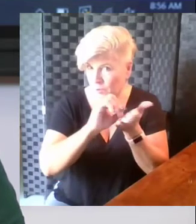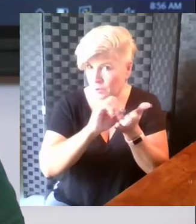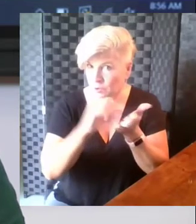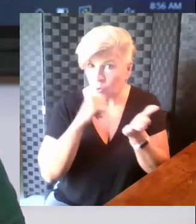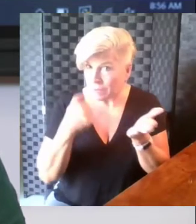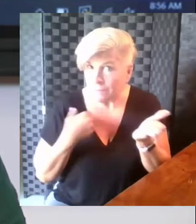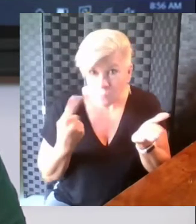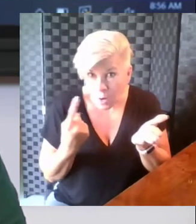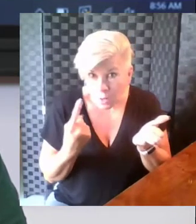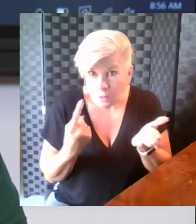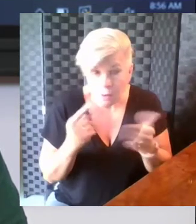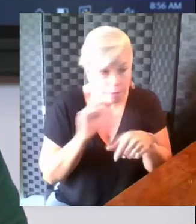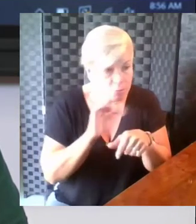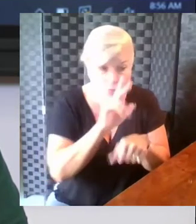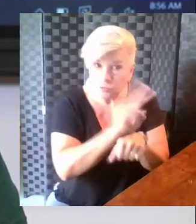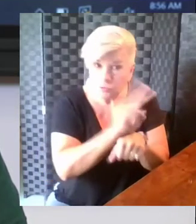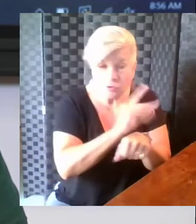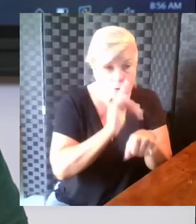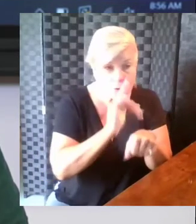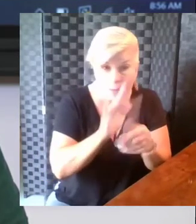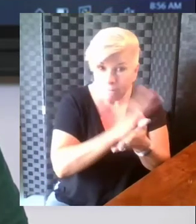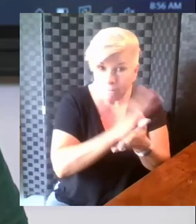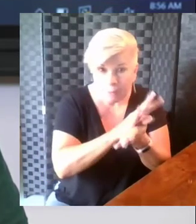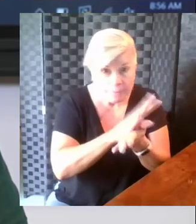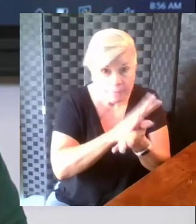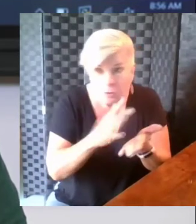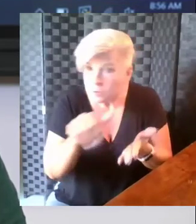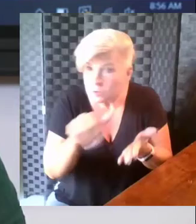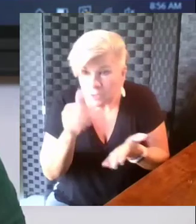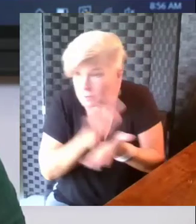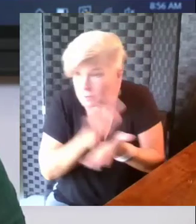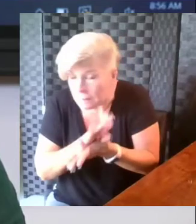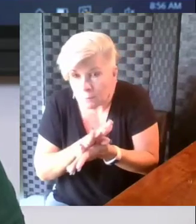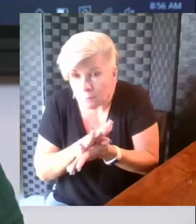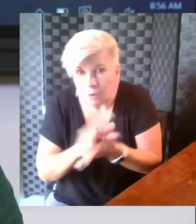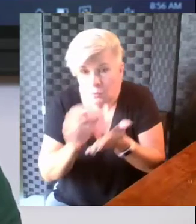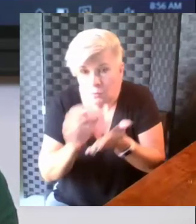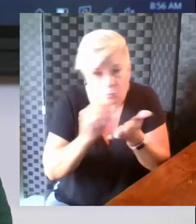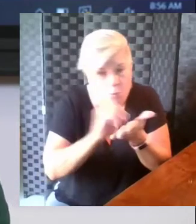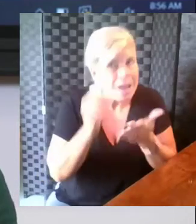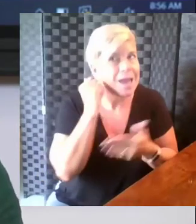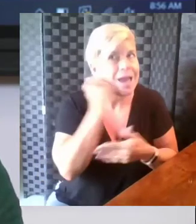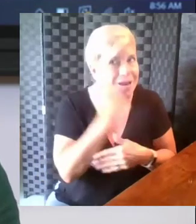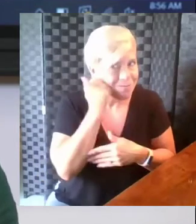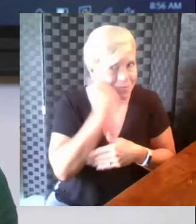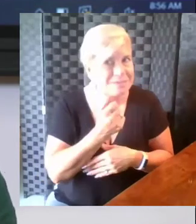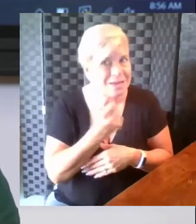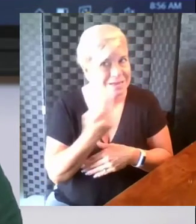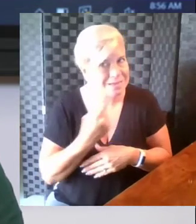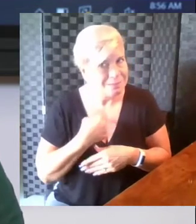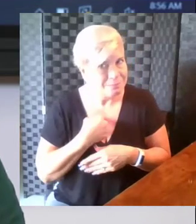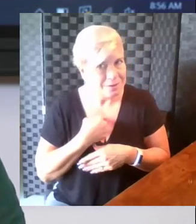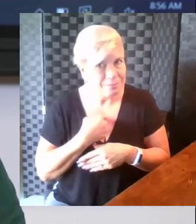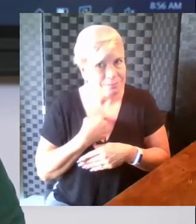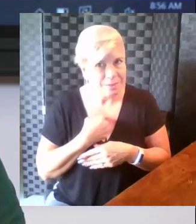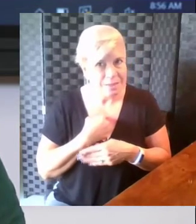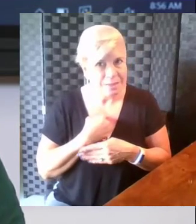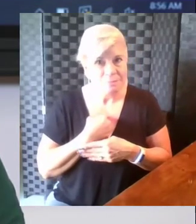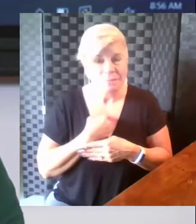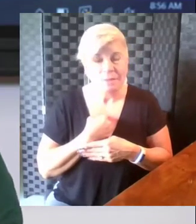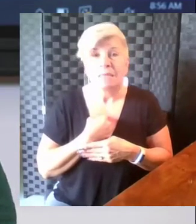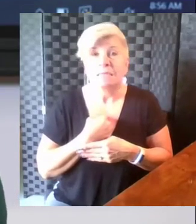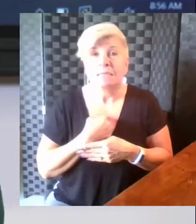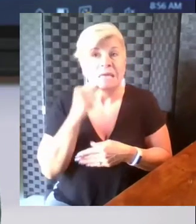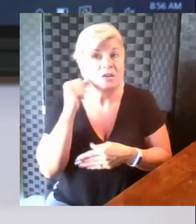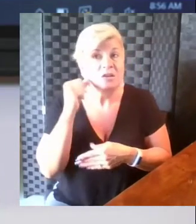use blank pages you have at home or scrap paper or a notepad. I've been writing this every day. And last time I started a really long